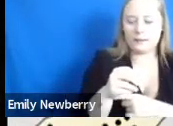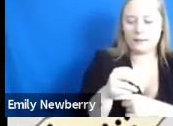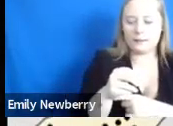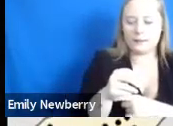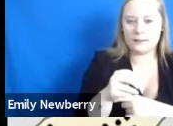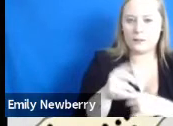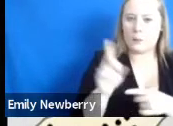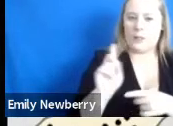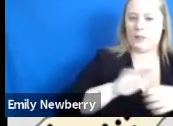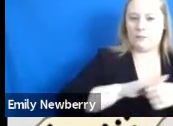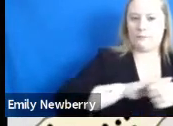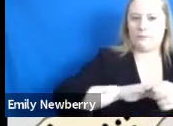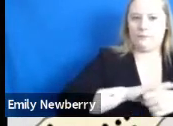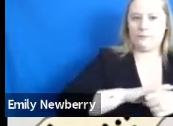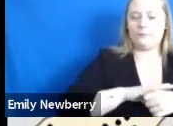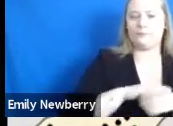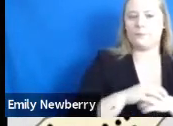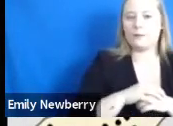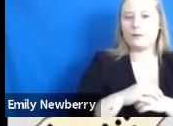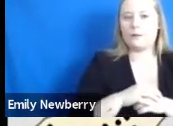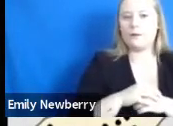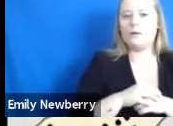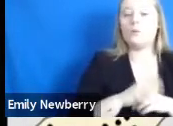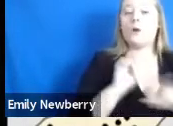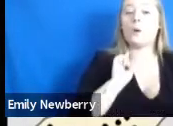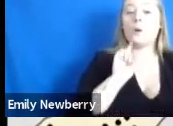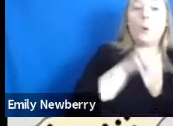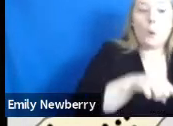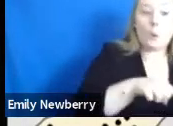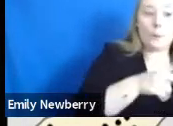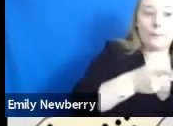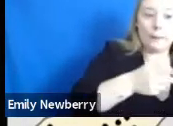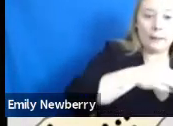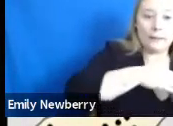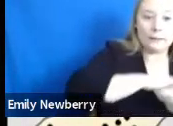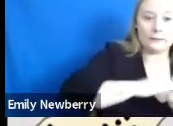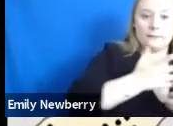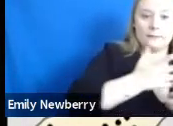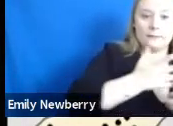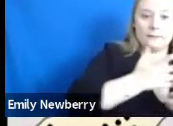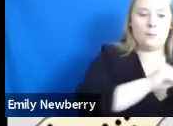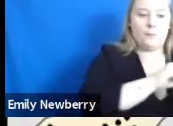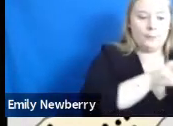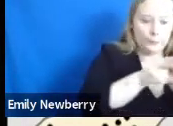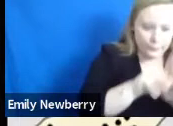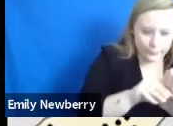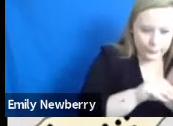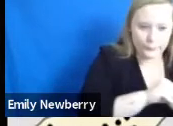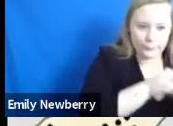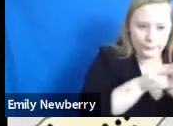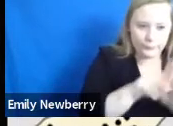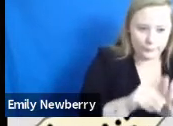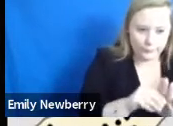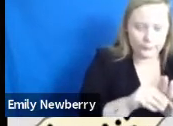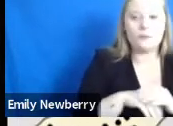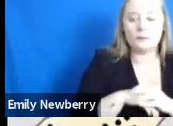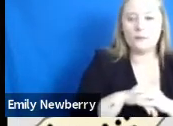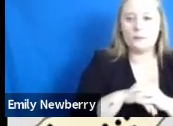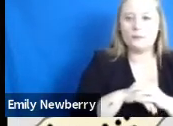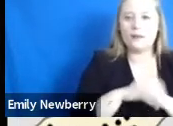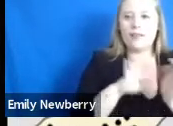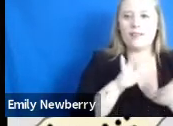locations into the Garmin. We went to those points into the field and then scanned in a soil mode, which is one of the modes